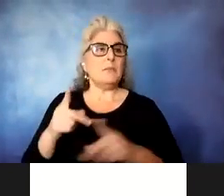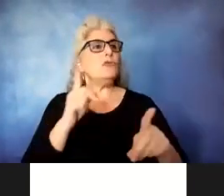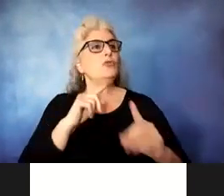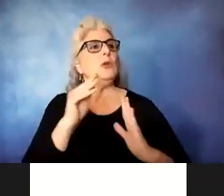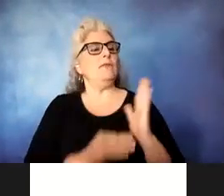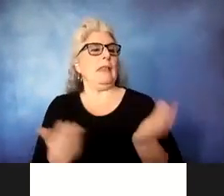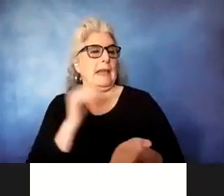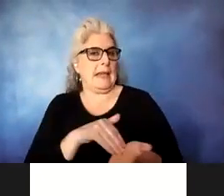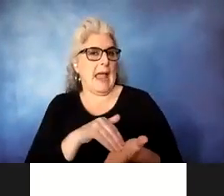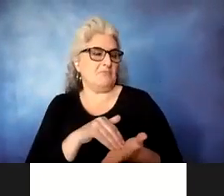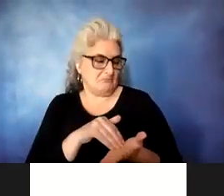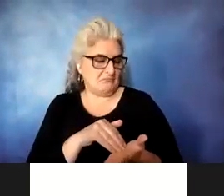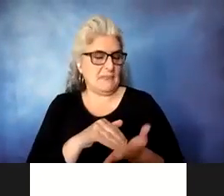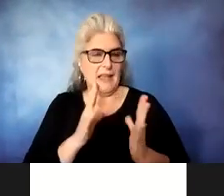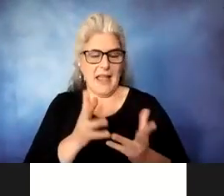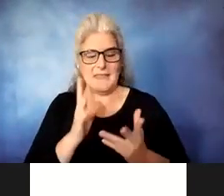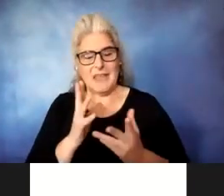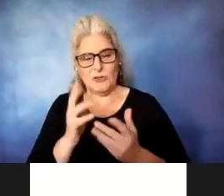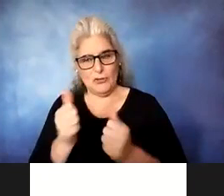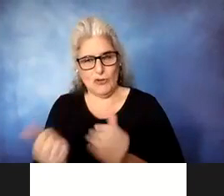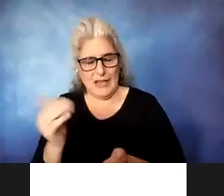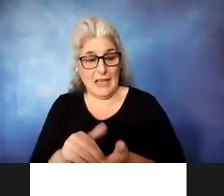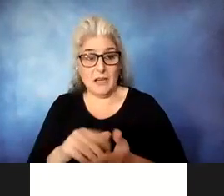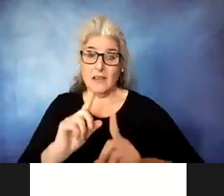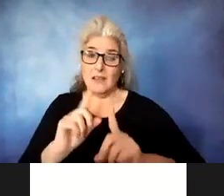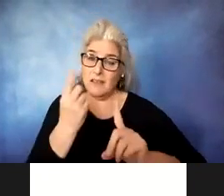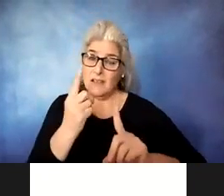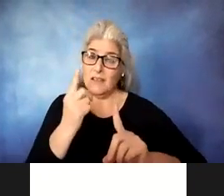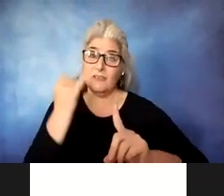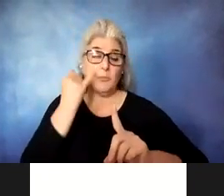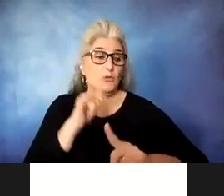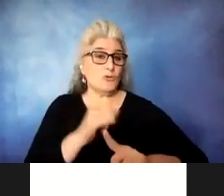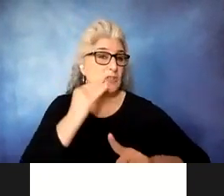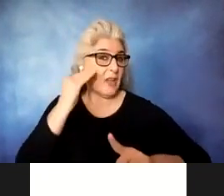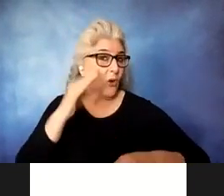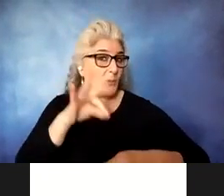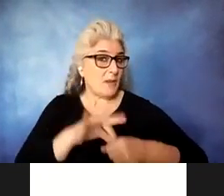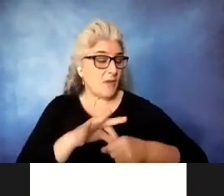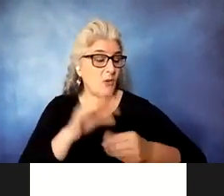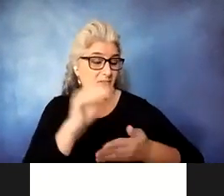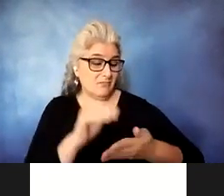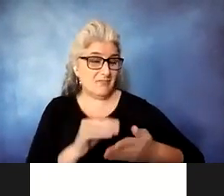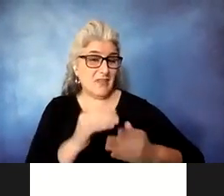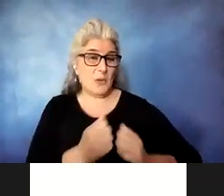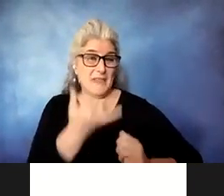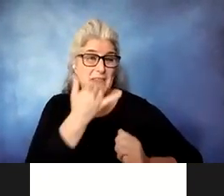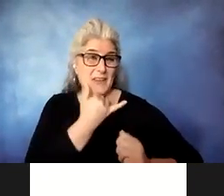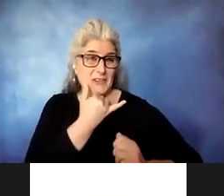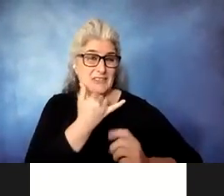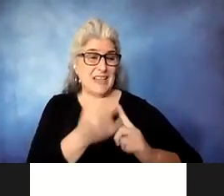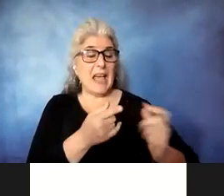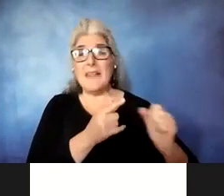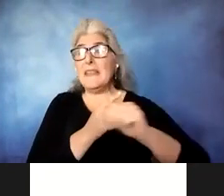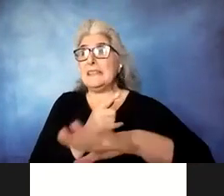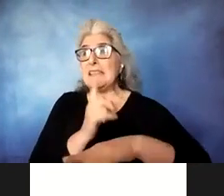home and you submit it with this error, it can invalidate your ballot. So please be aware of that.